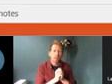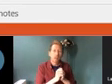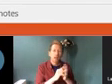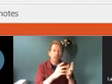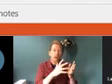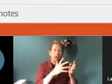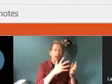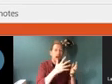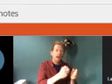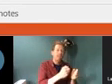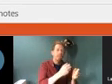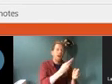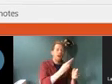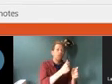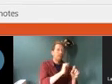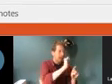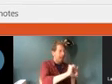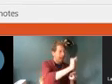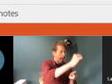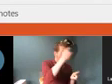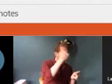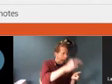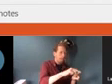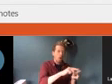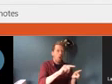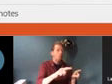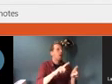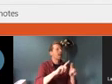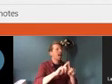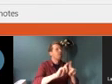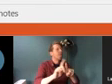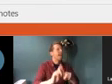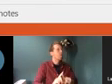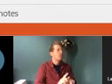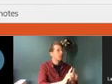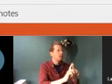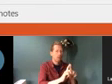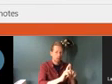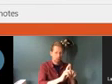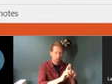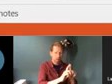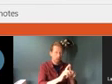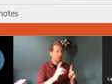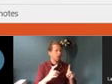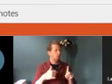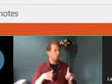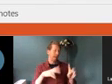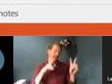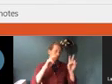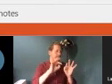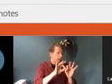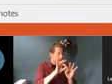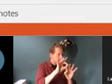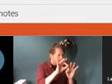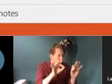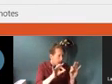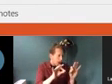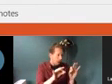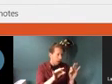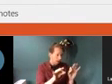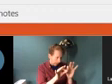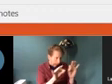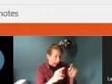they are, what name they are, what variant they are. We call these alleles. So how we measure these, we measure the length of